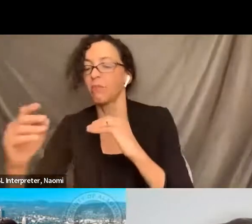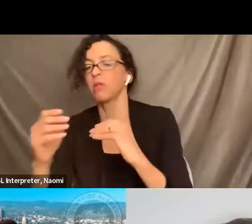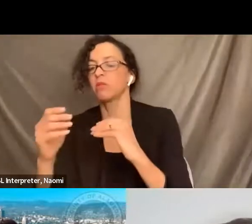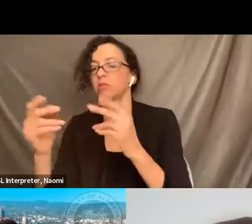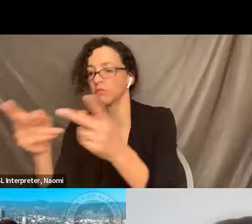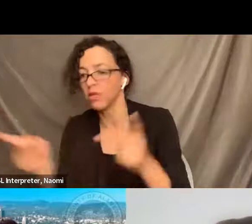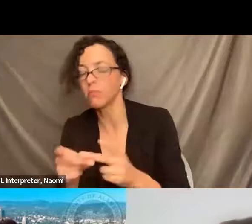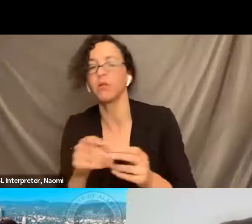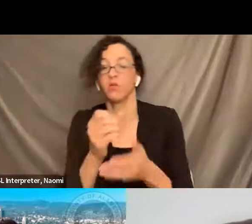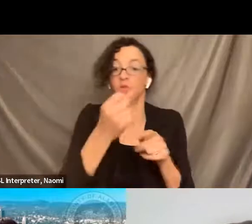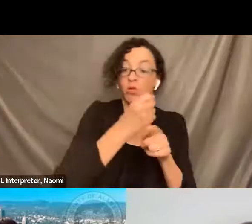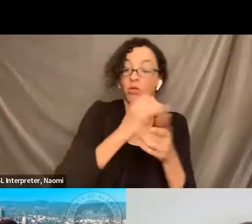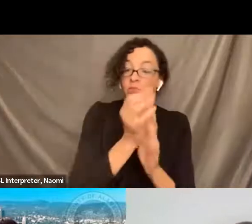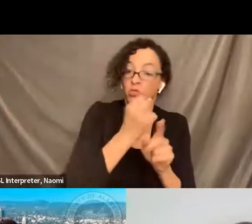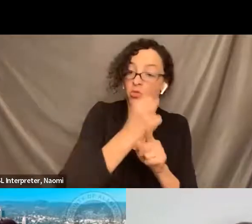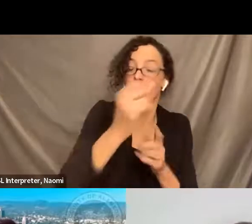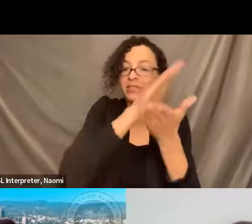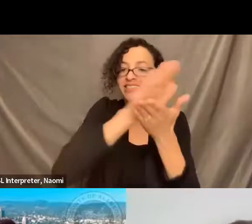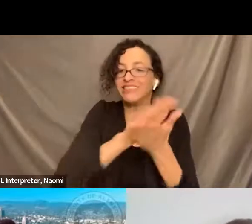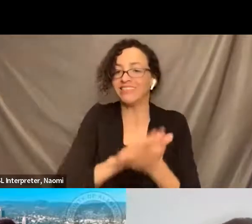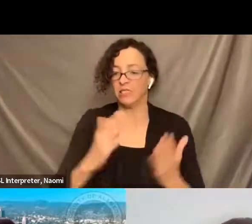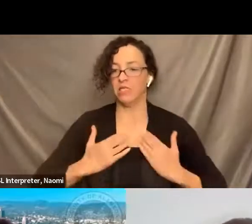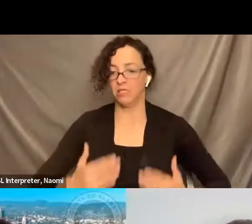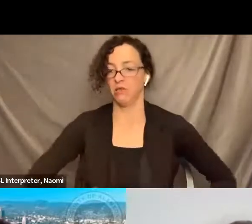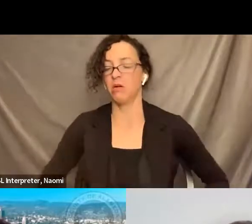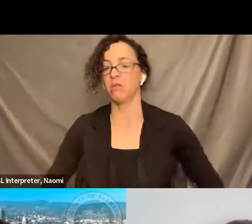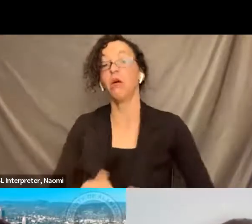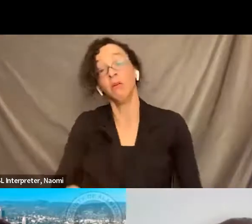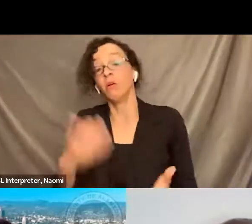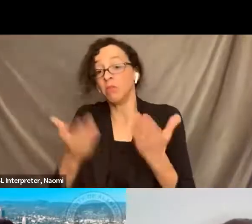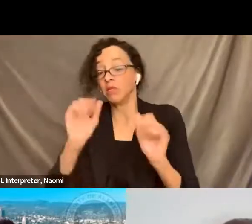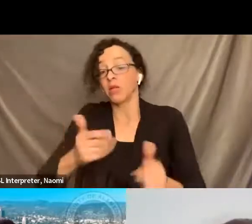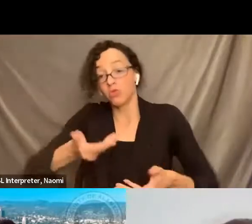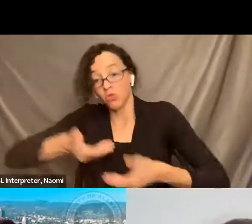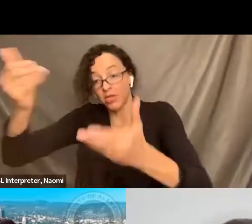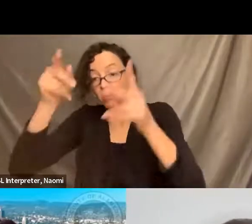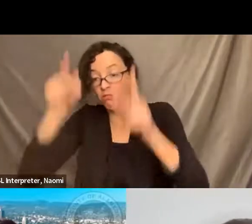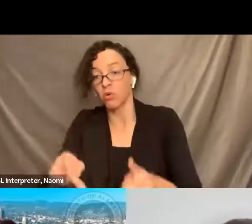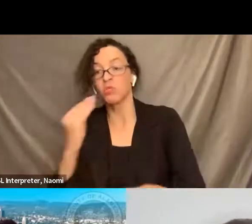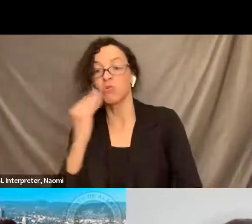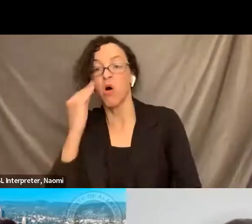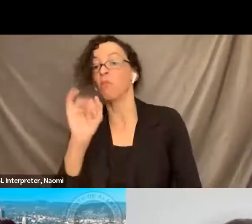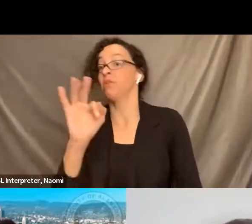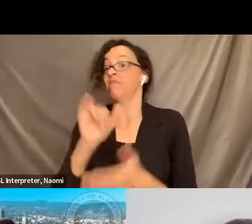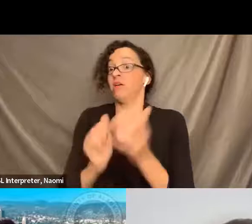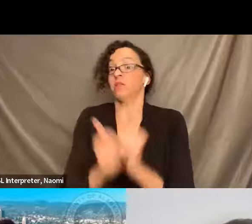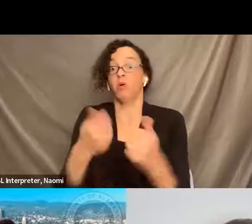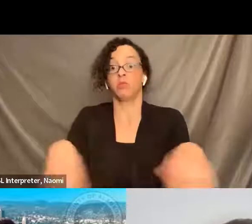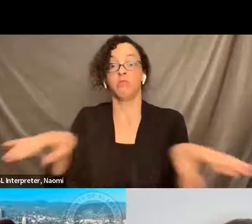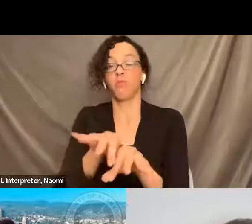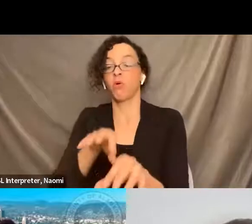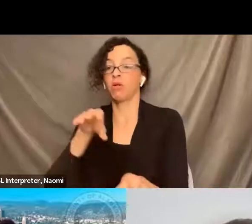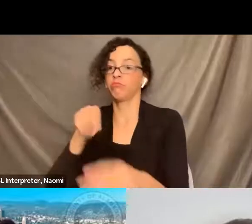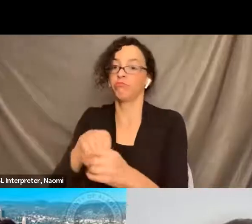detox. They can even transport a person home if that's the most important intervention, because for some of our